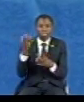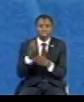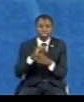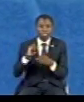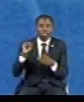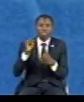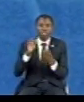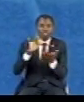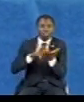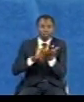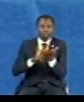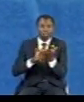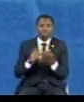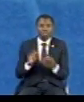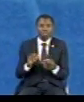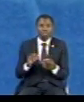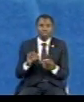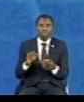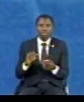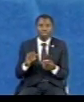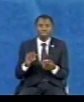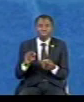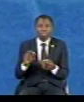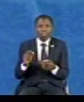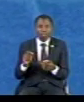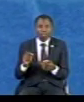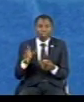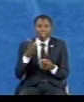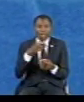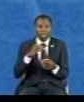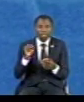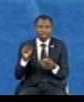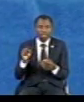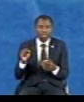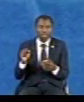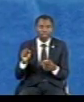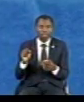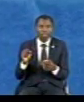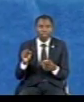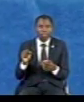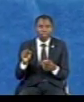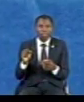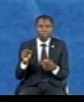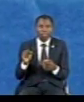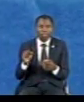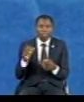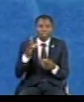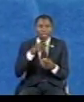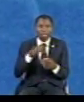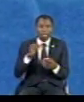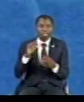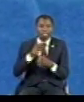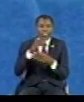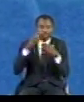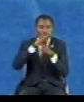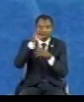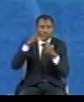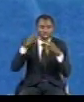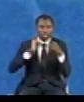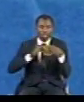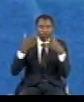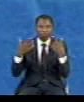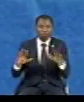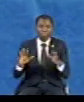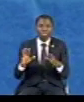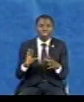taking the drugs, the pains subsided. Then when I finished taking the drugs, the pains came up